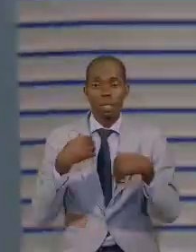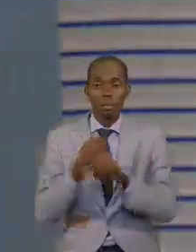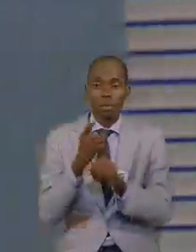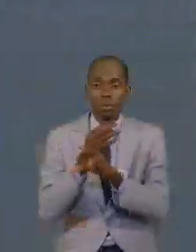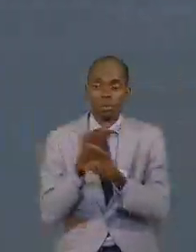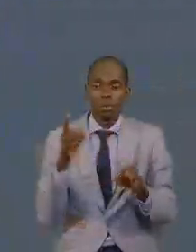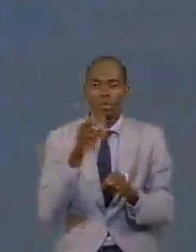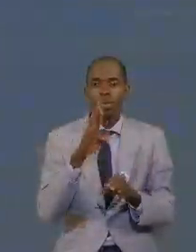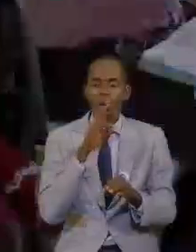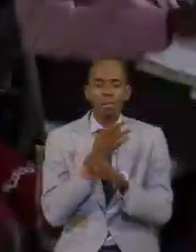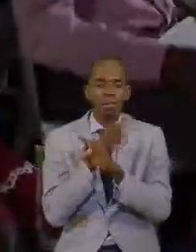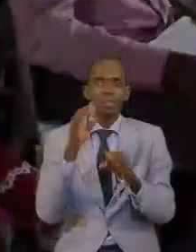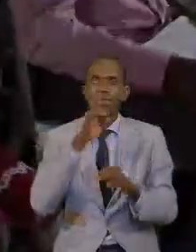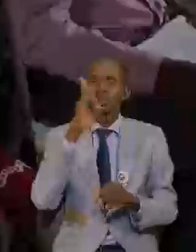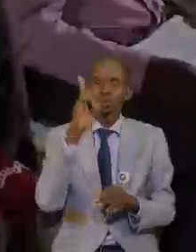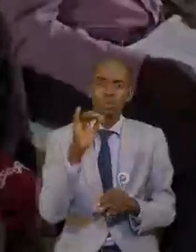indeed.